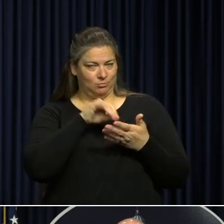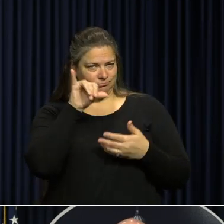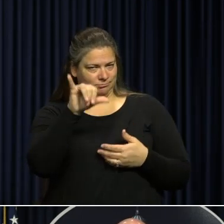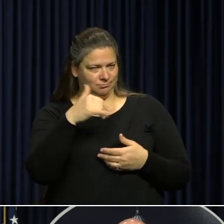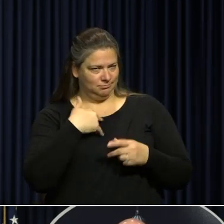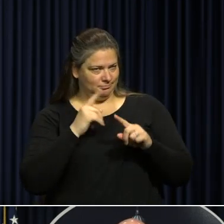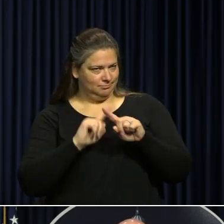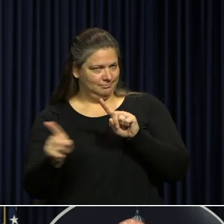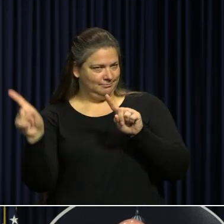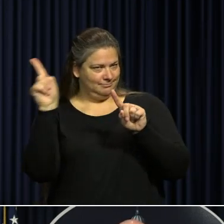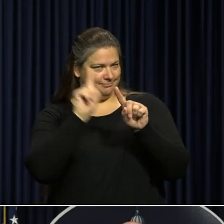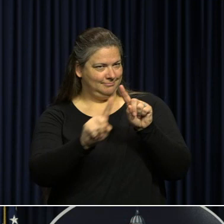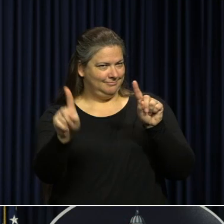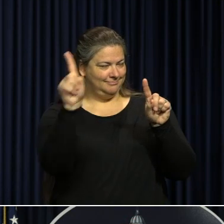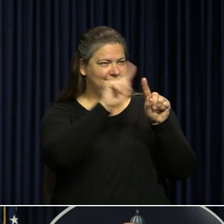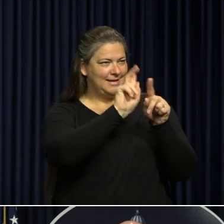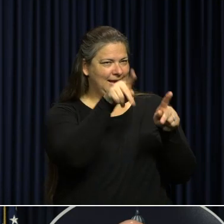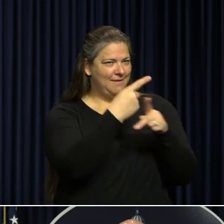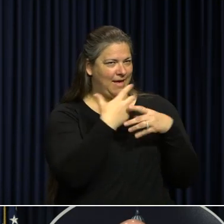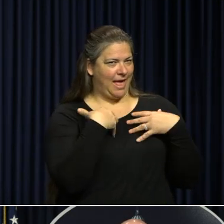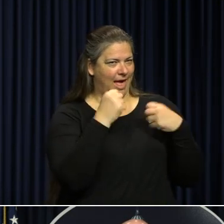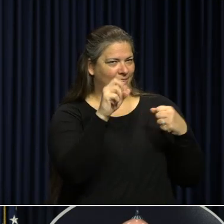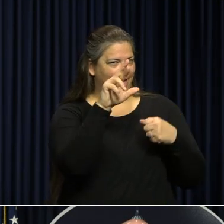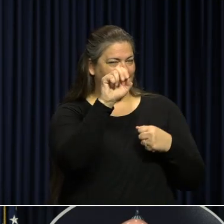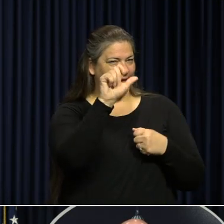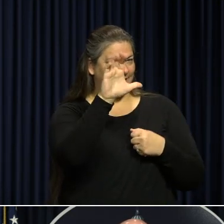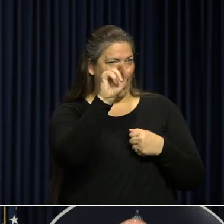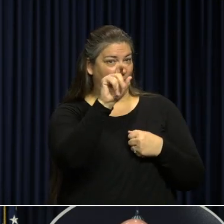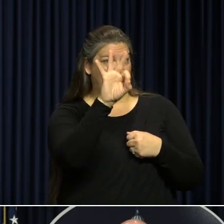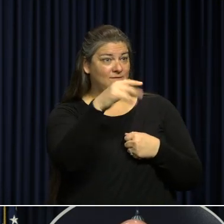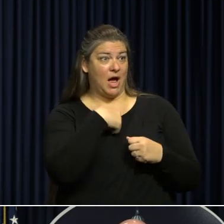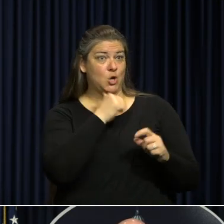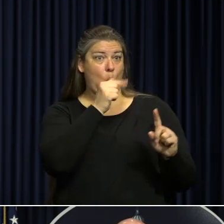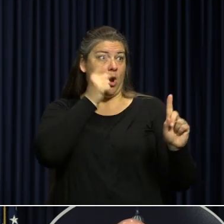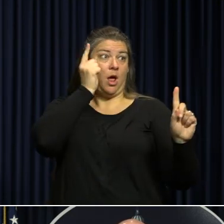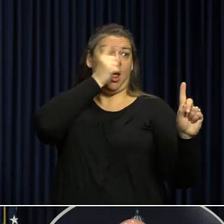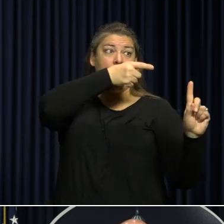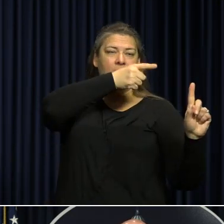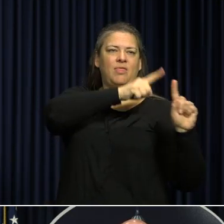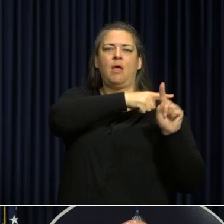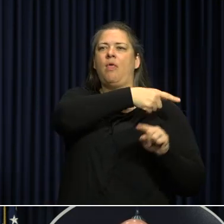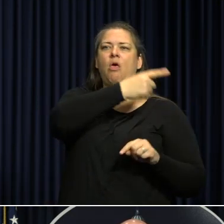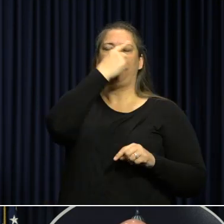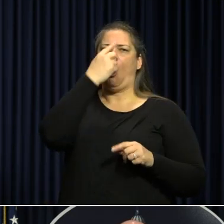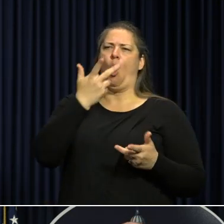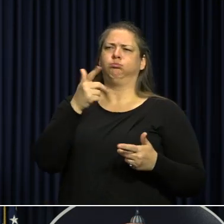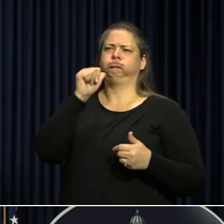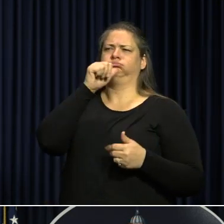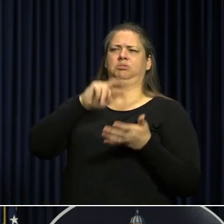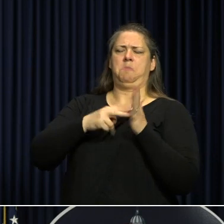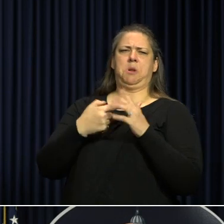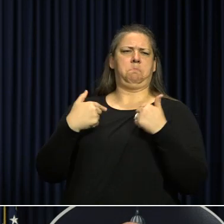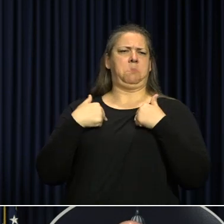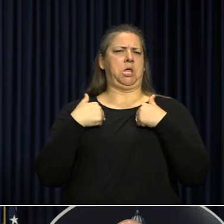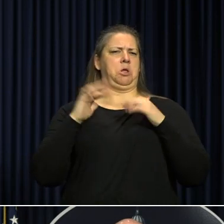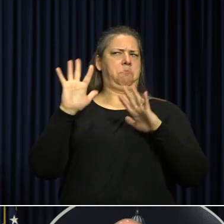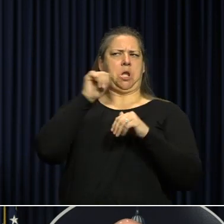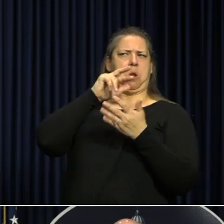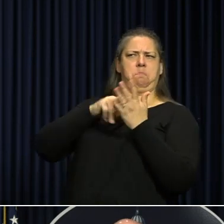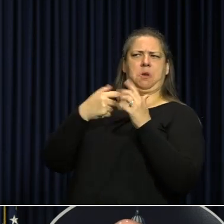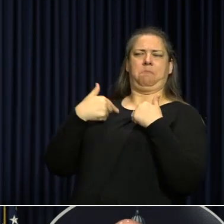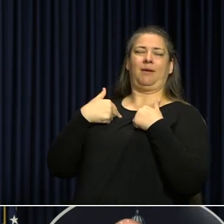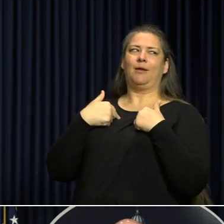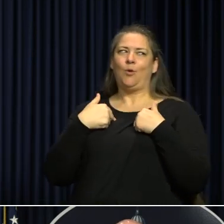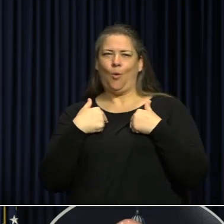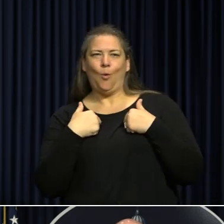types of healthcare out there, and if I don't call out specific names, people often don't hear that it's relevant to them. If you are